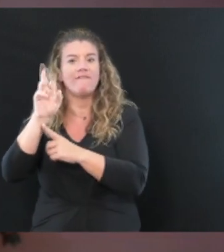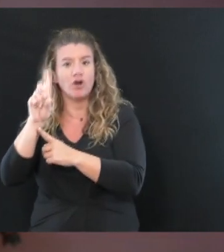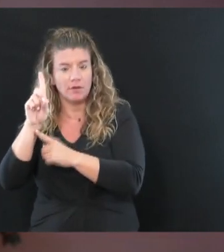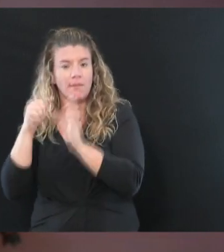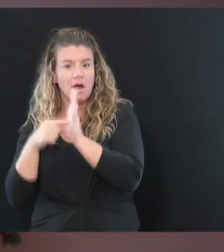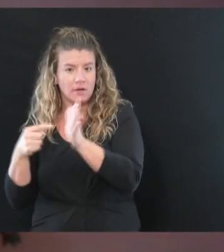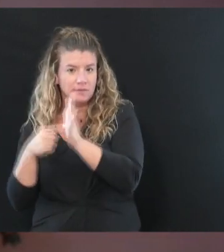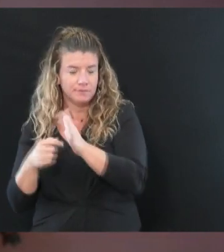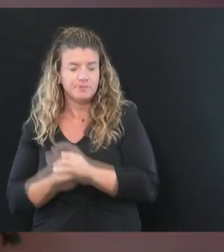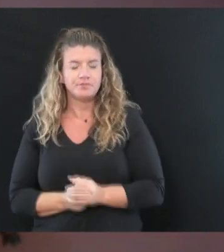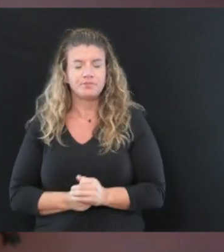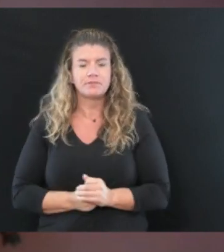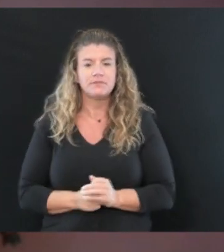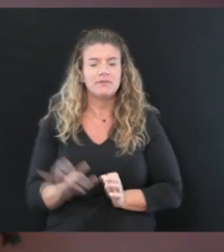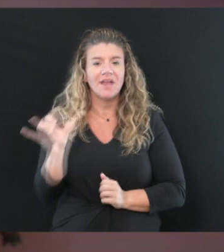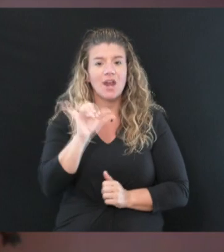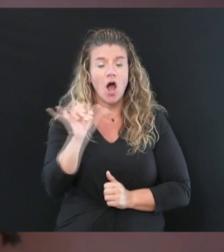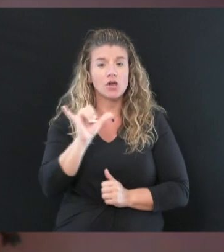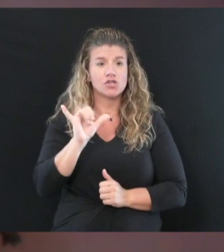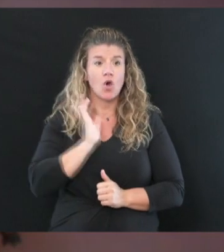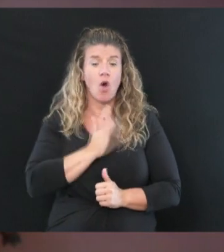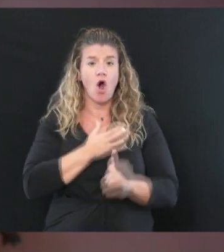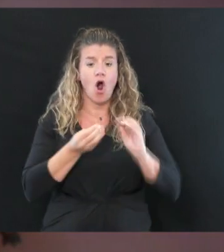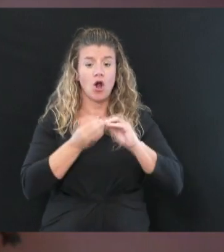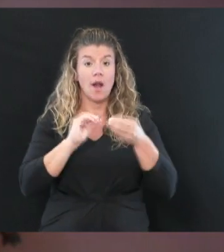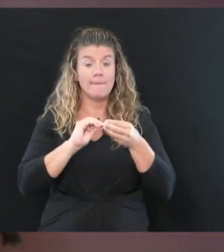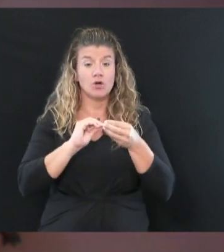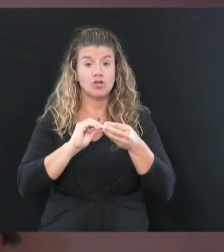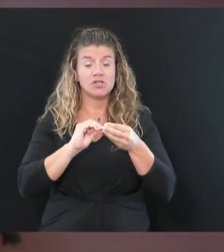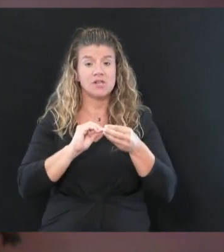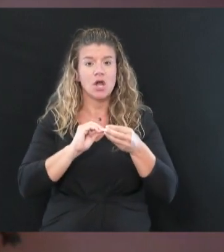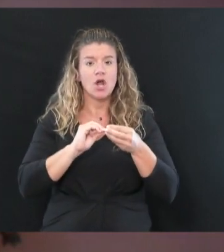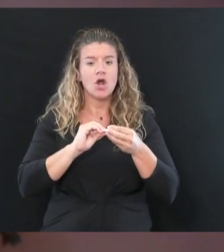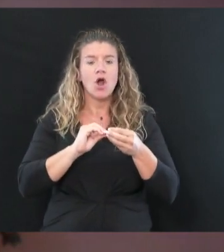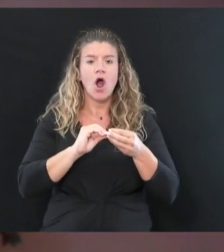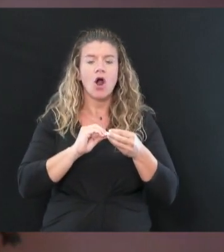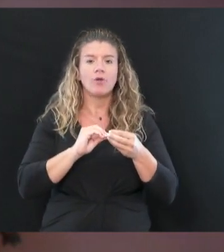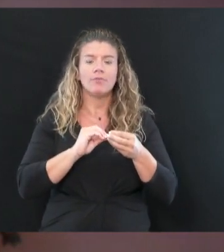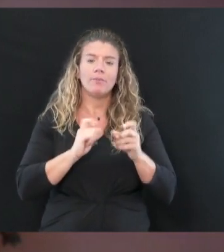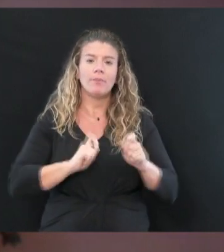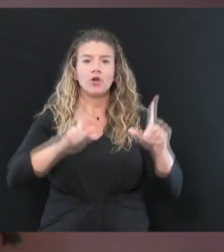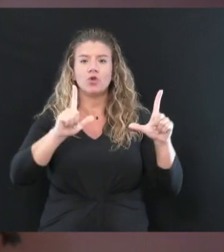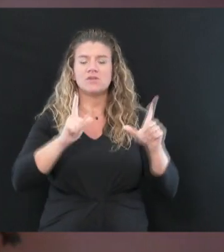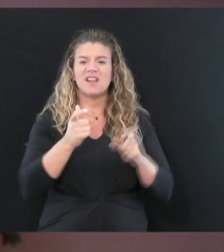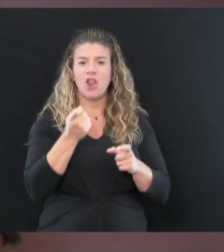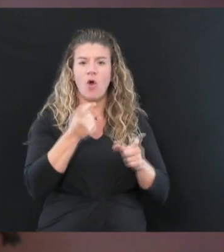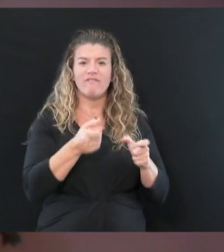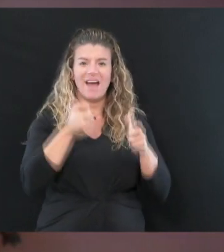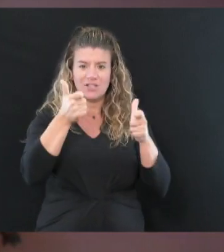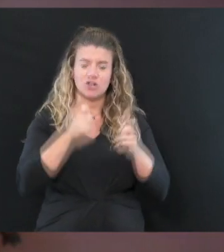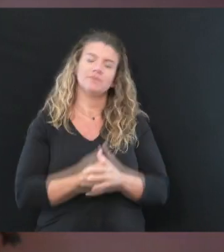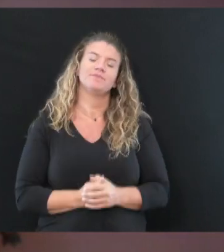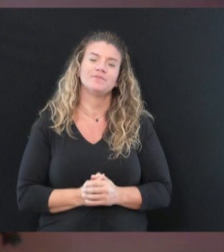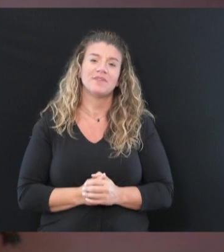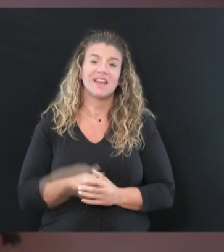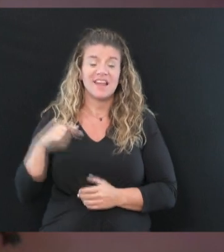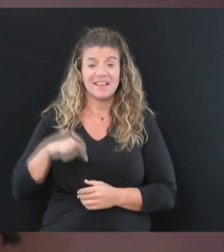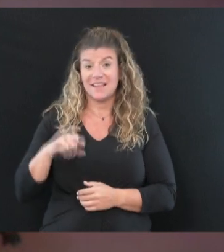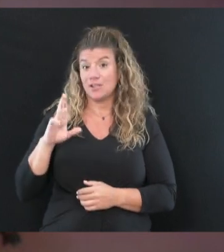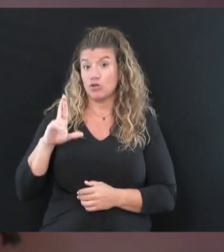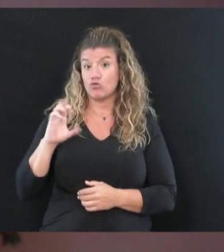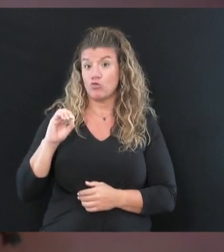And our numbers are updated a little bit more rapidly than the Harvard model is too. This is Bill Crouch. If I could